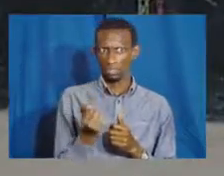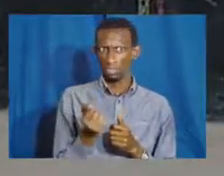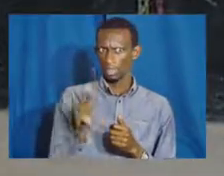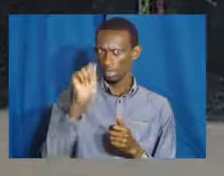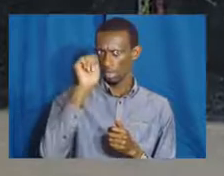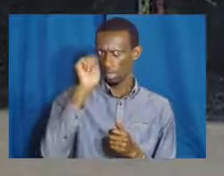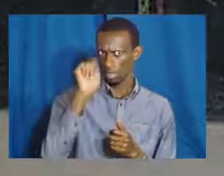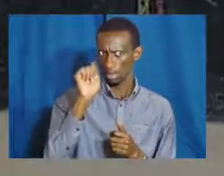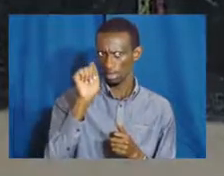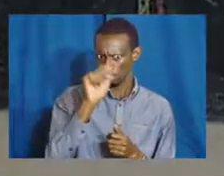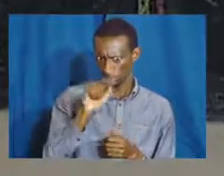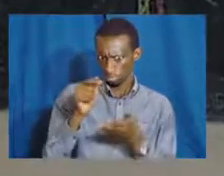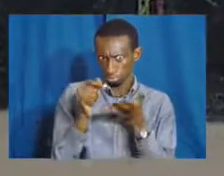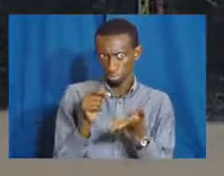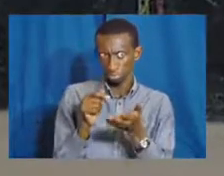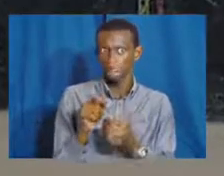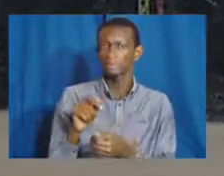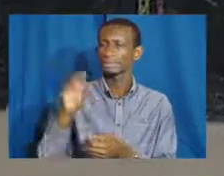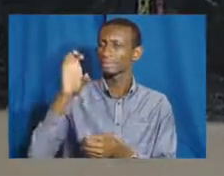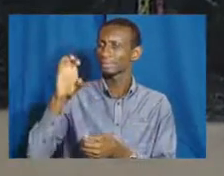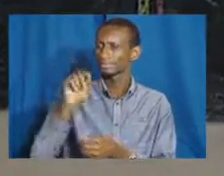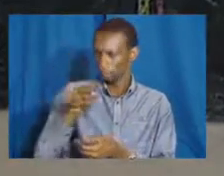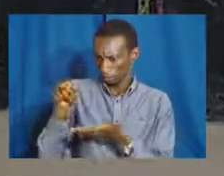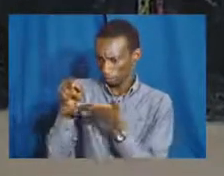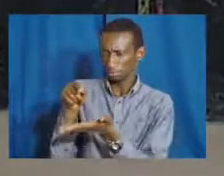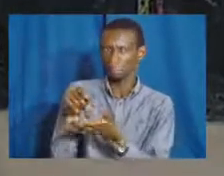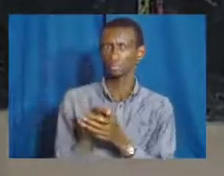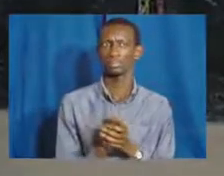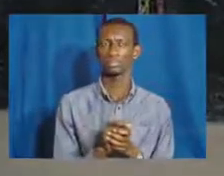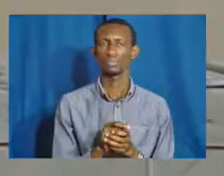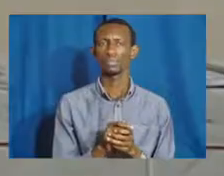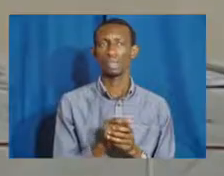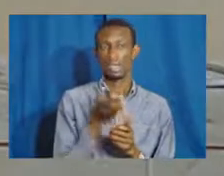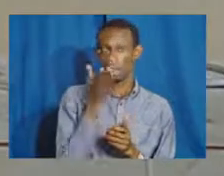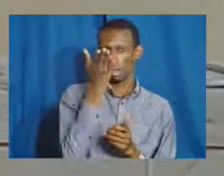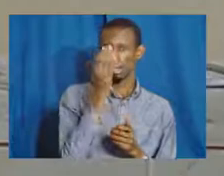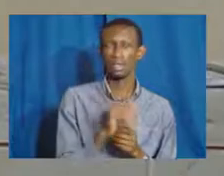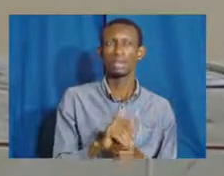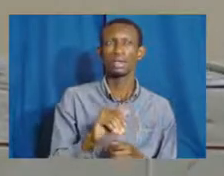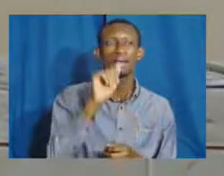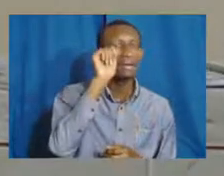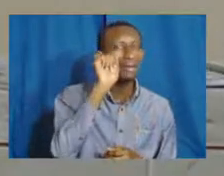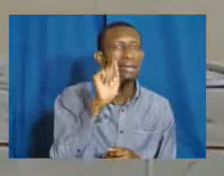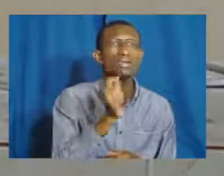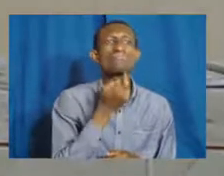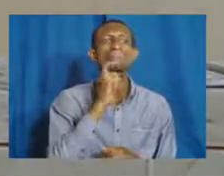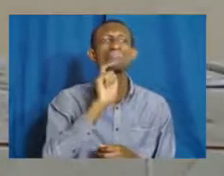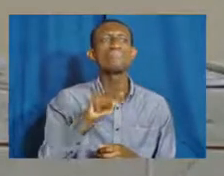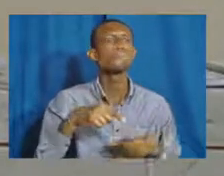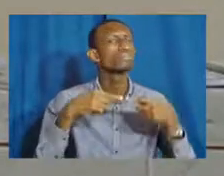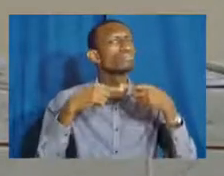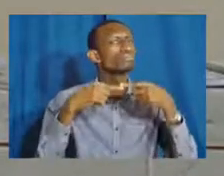denominator and C on denominator, here A must be different